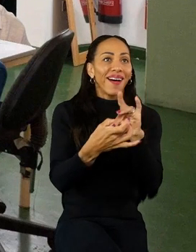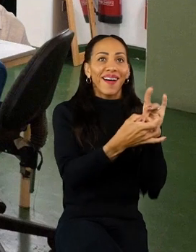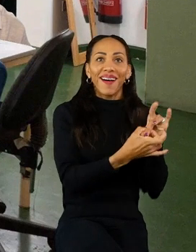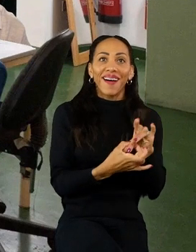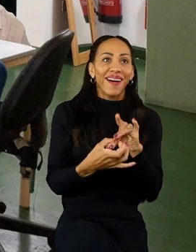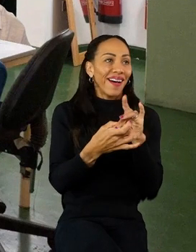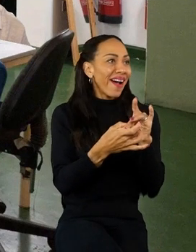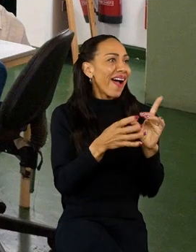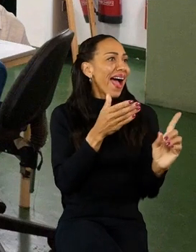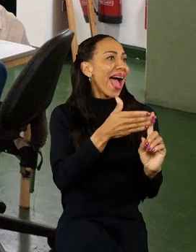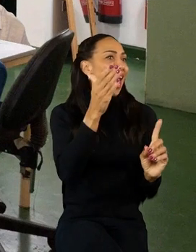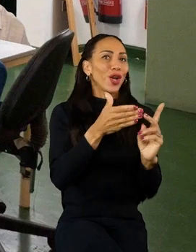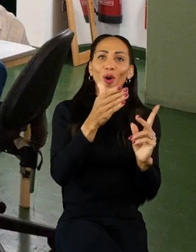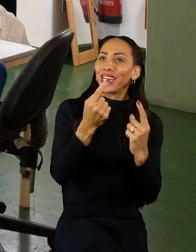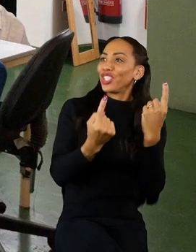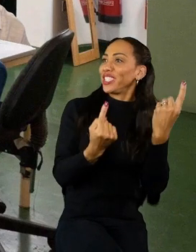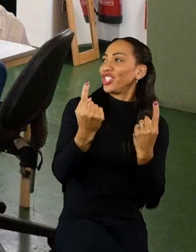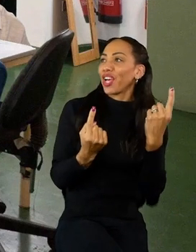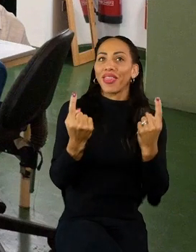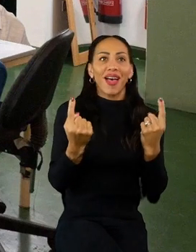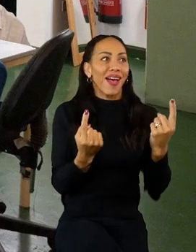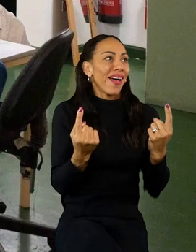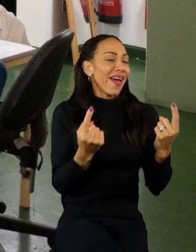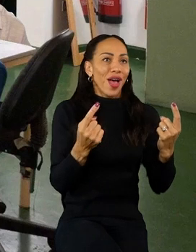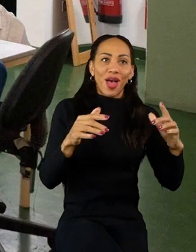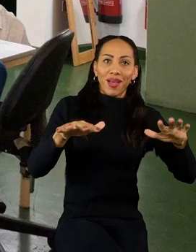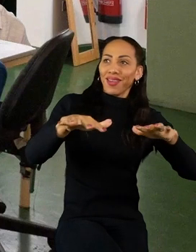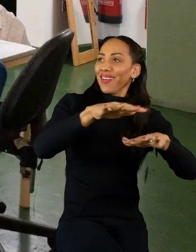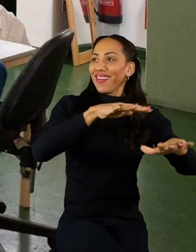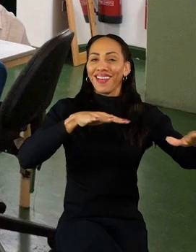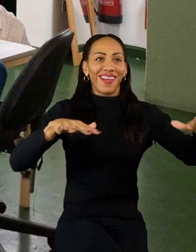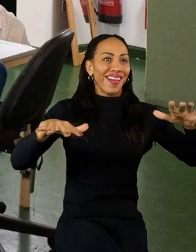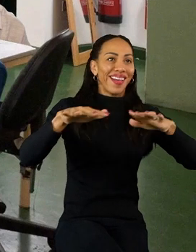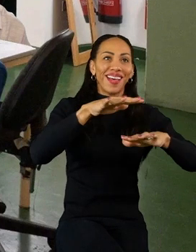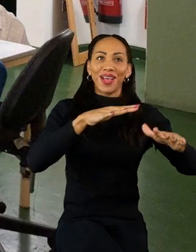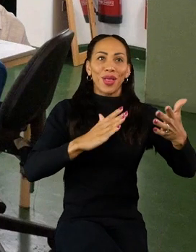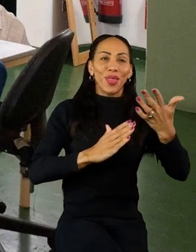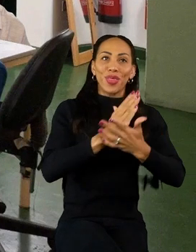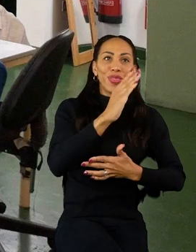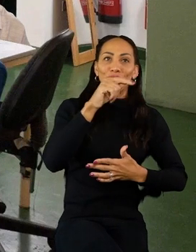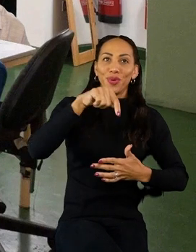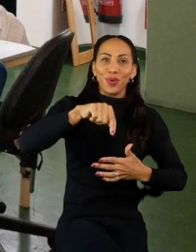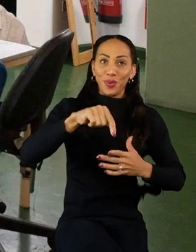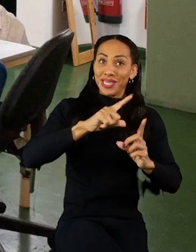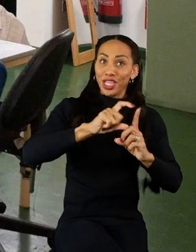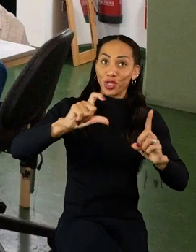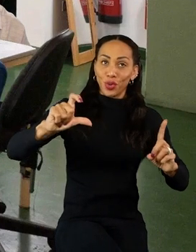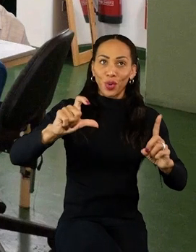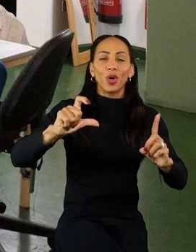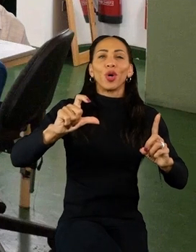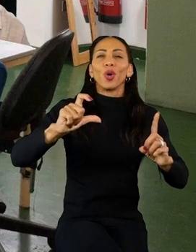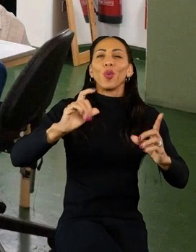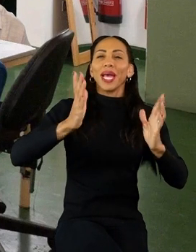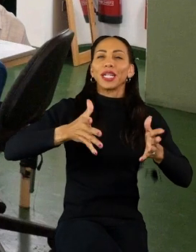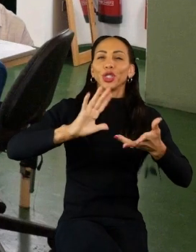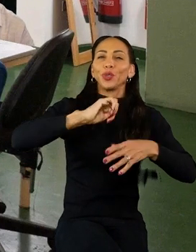in a kind of space where they felt they could acknowledge each other as there within the actual theatrical space. And we